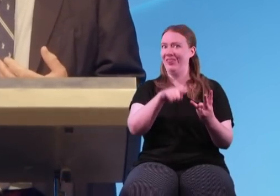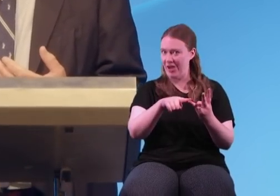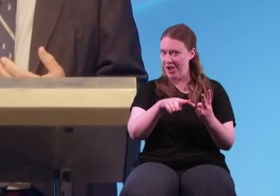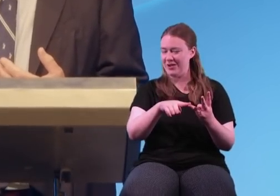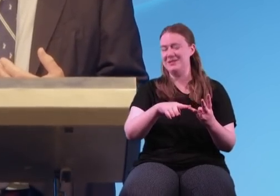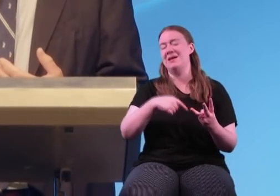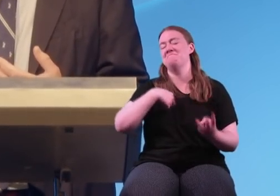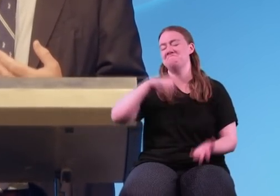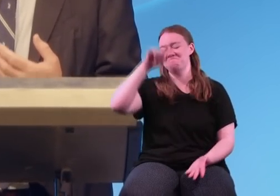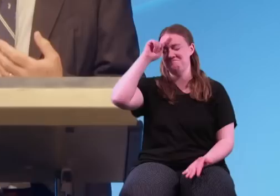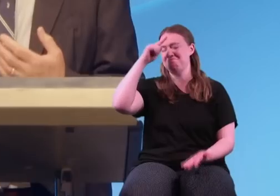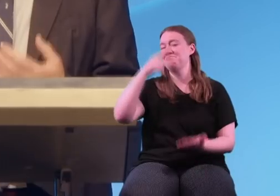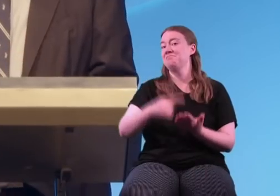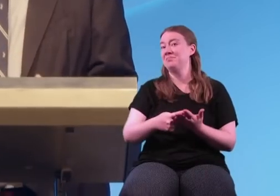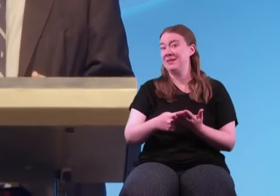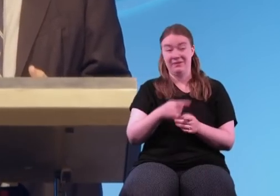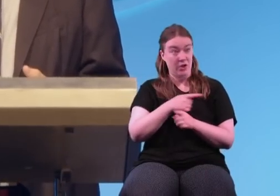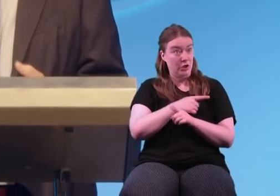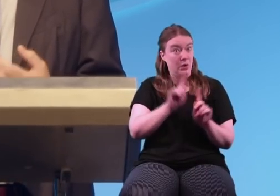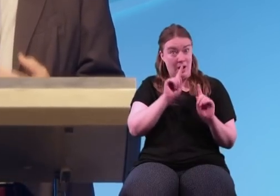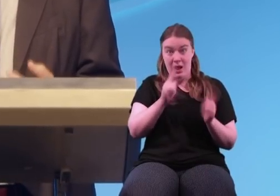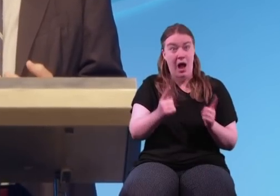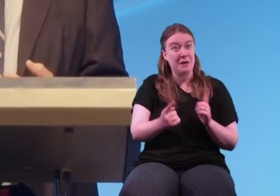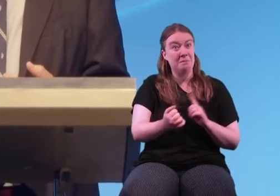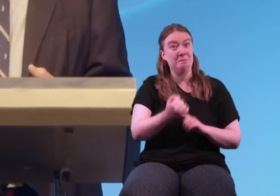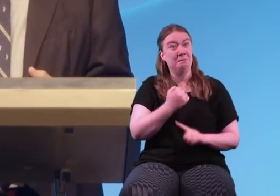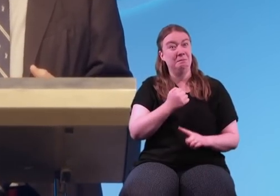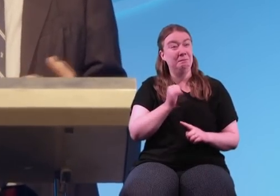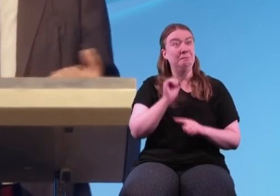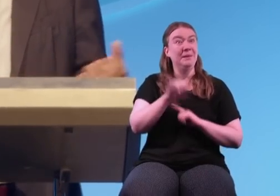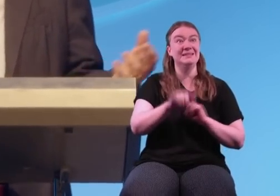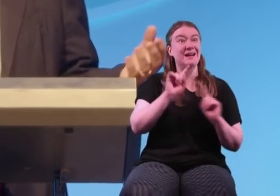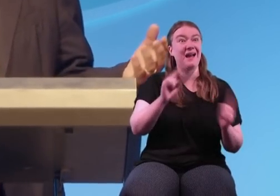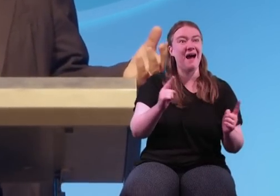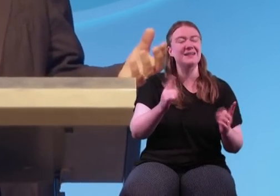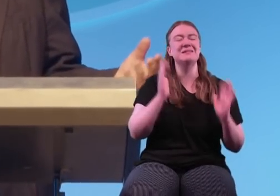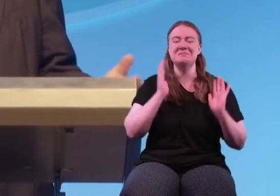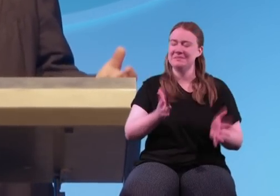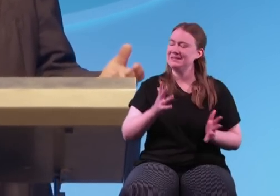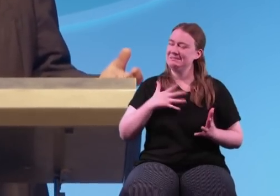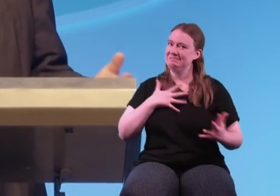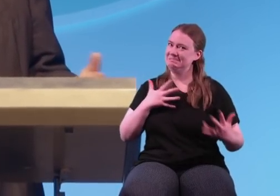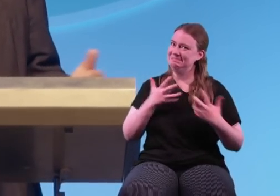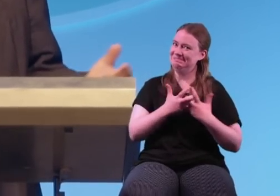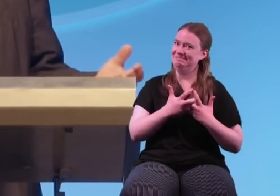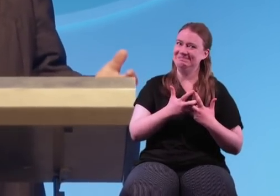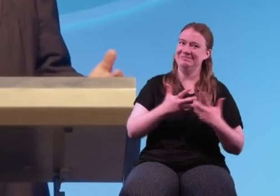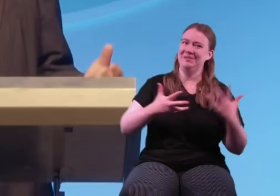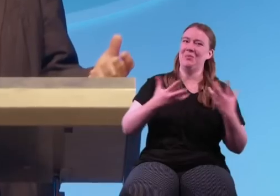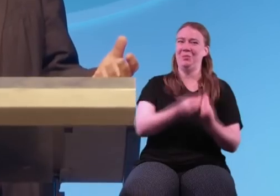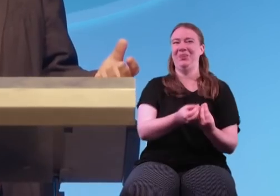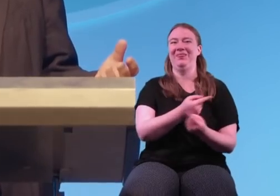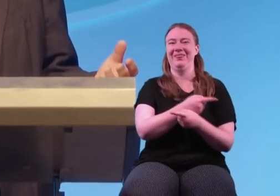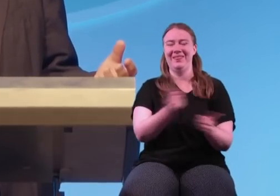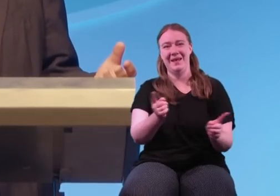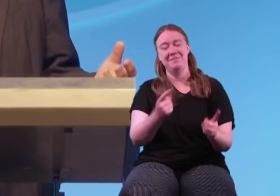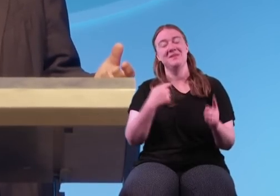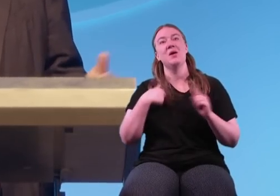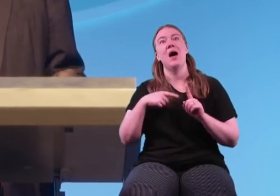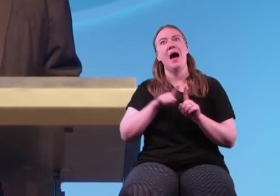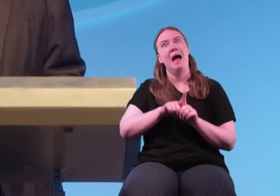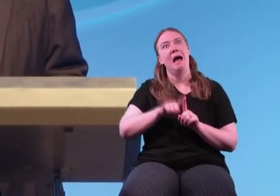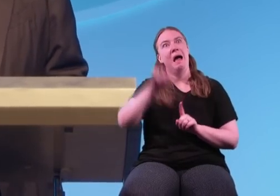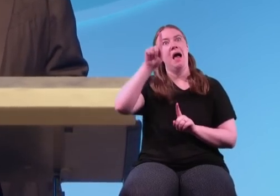decided, if you can't beat them, join them. And so I ascended or descended, depending on your